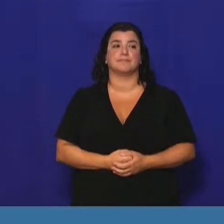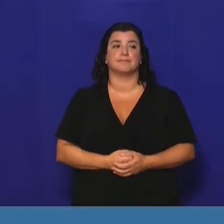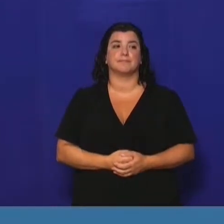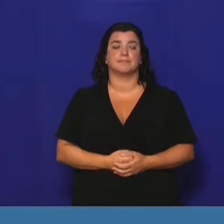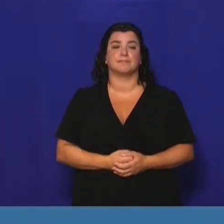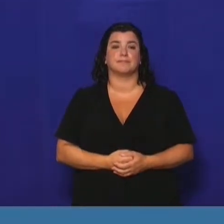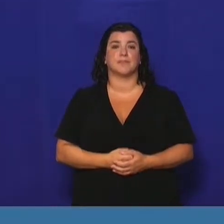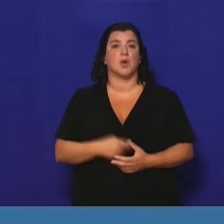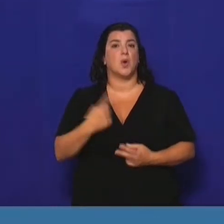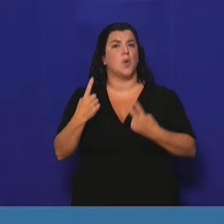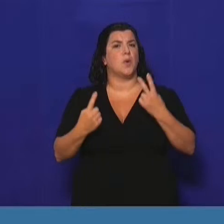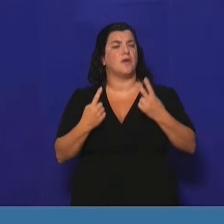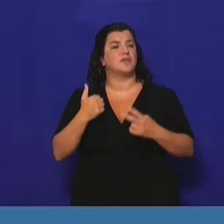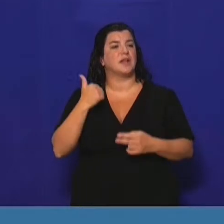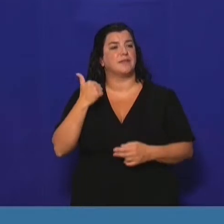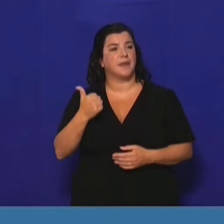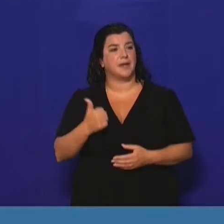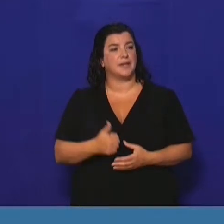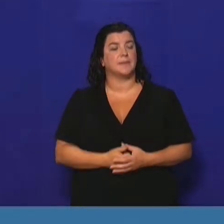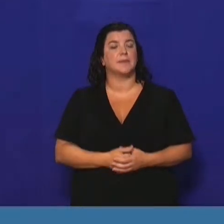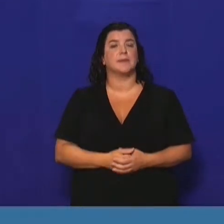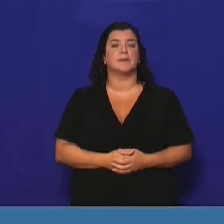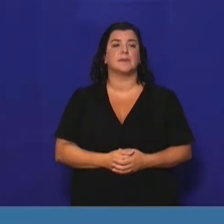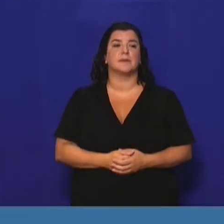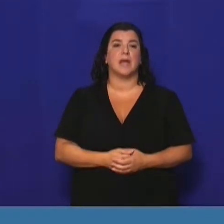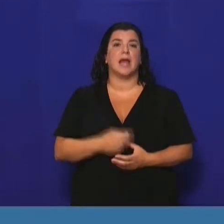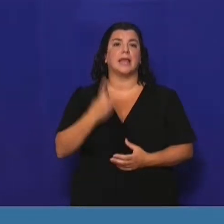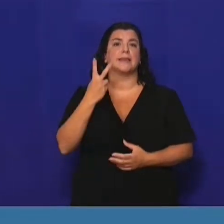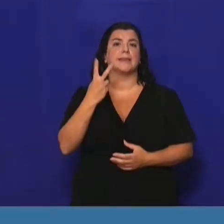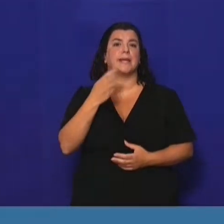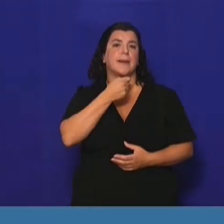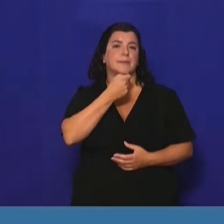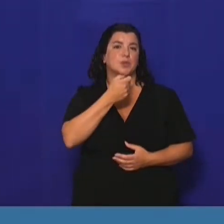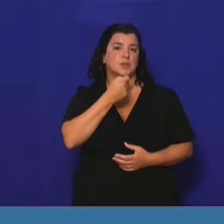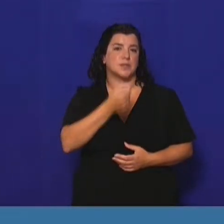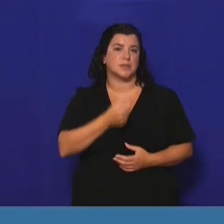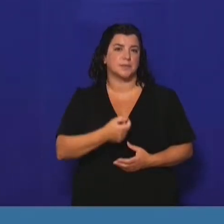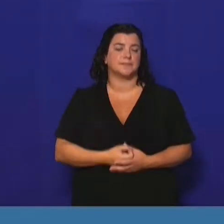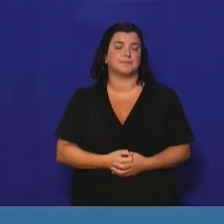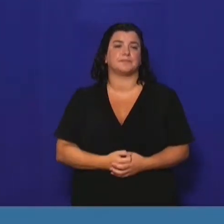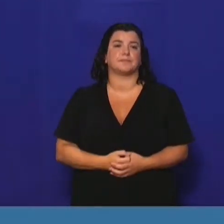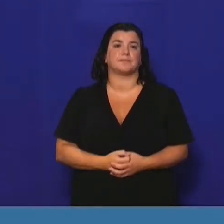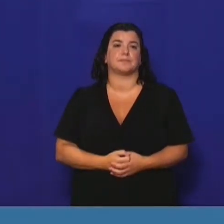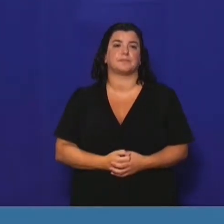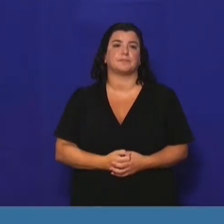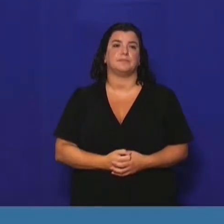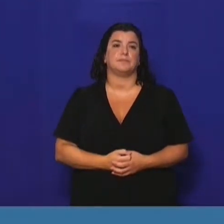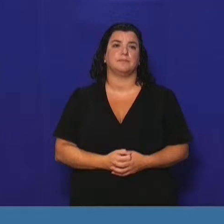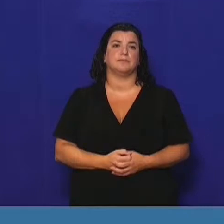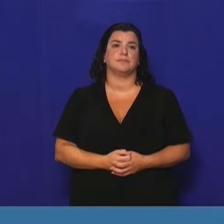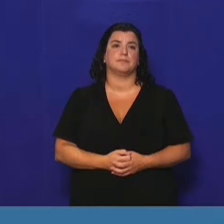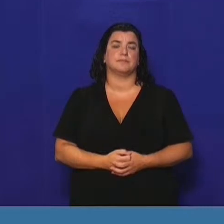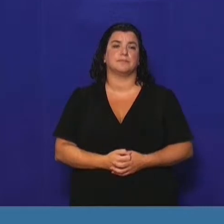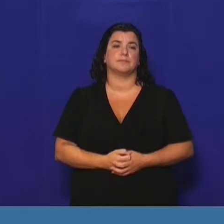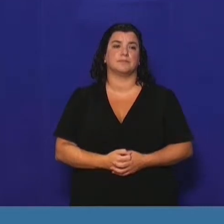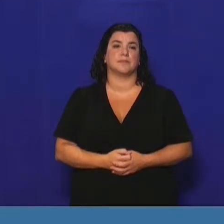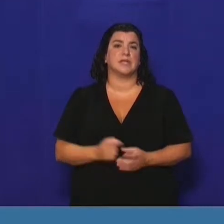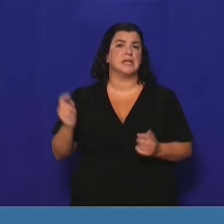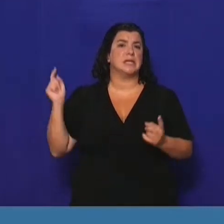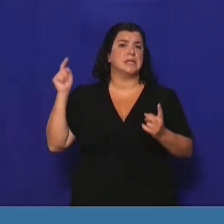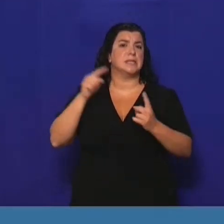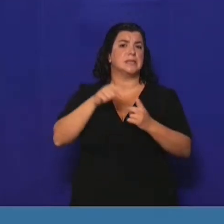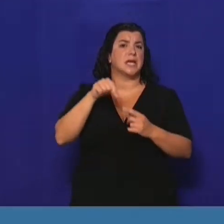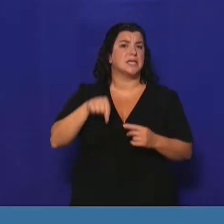War nofsinhar tajjeb, Prof. Gawci, Metti mill-Orizzont, ġiex mistoqsijiet ma jimpurtax. L-ewwel waħda, sal-ġurnata tal-lum